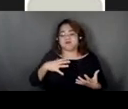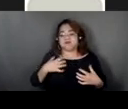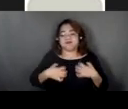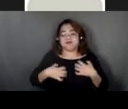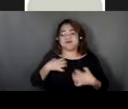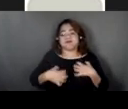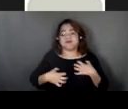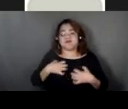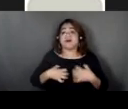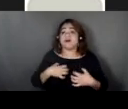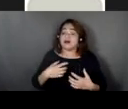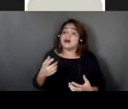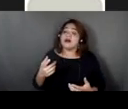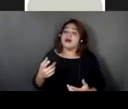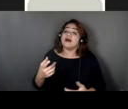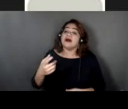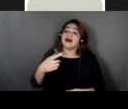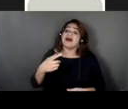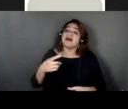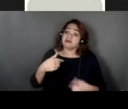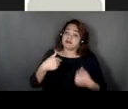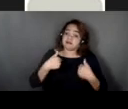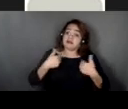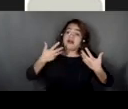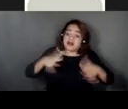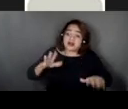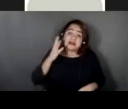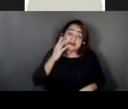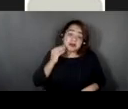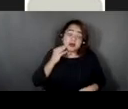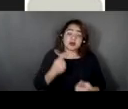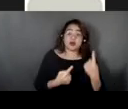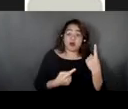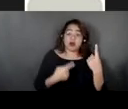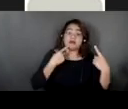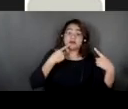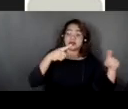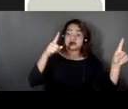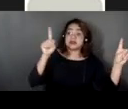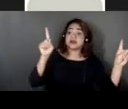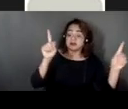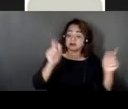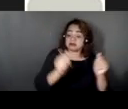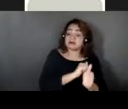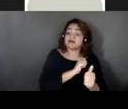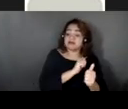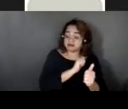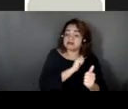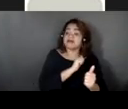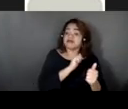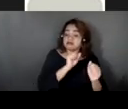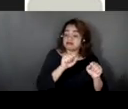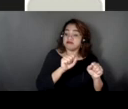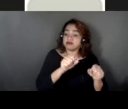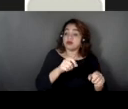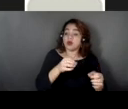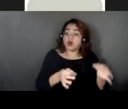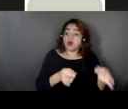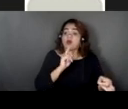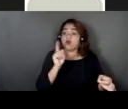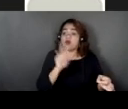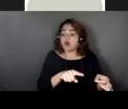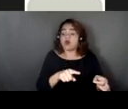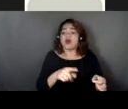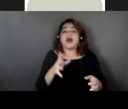we've had one reluctant parent with just working with them and helping them get the support and education that they need.